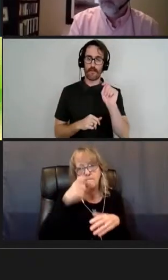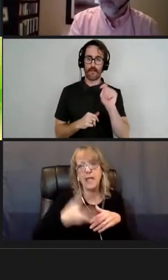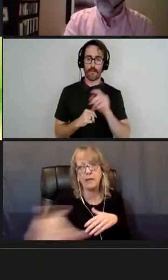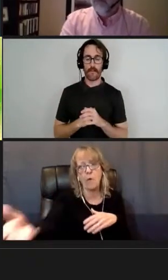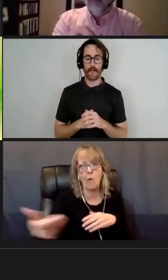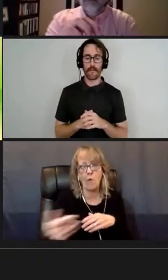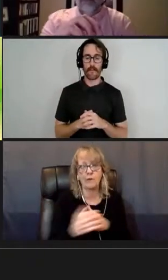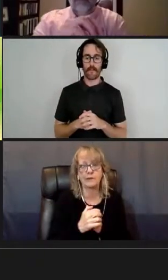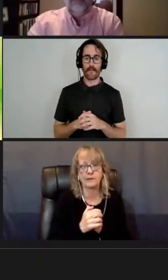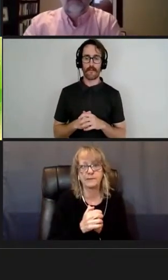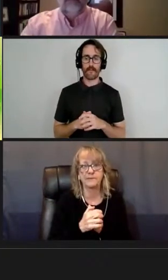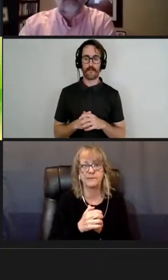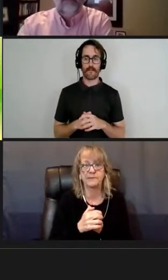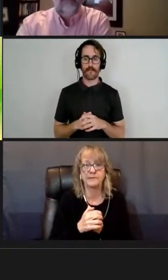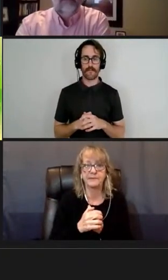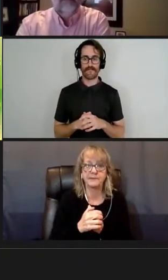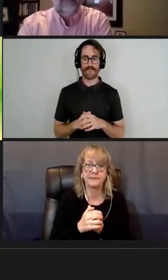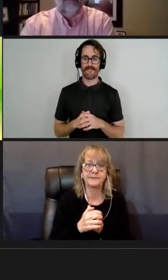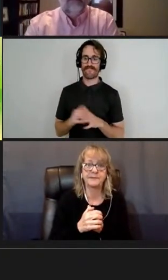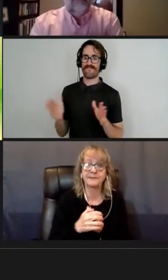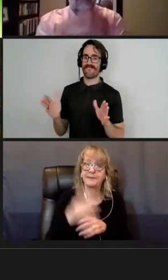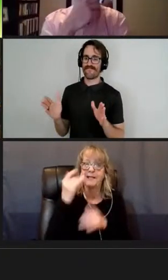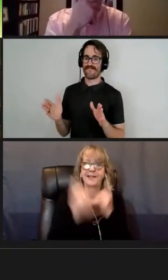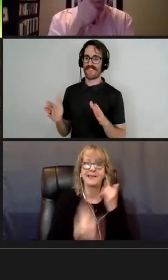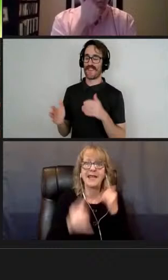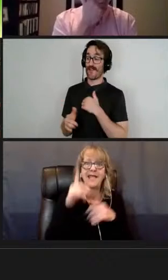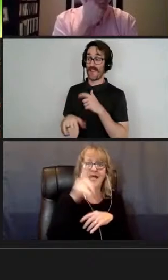that last question put you over the 5 minutes, Councillor.